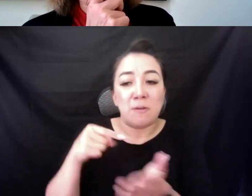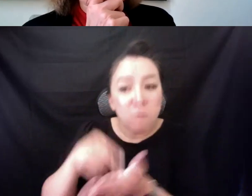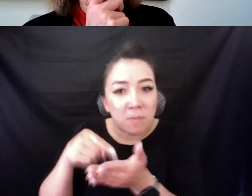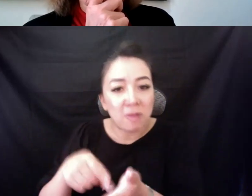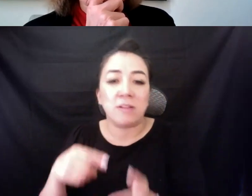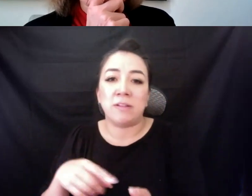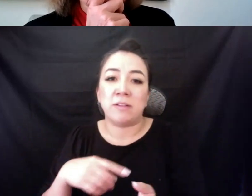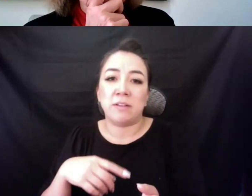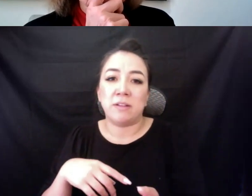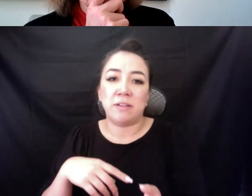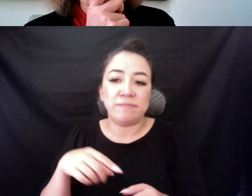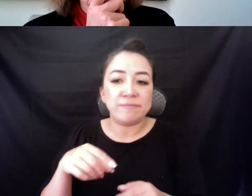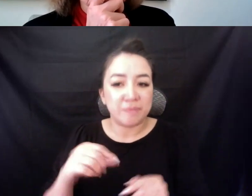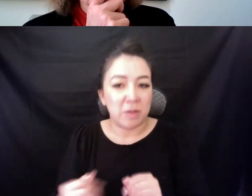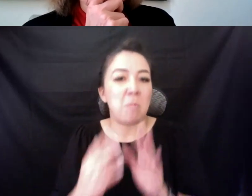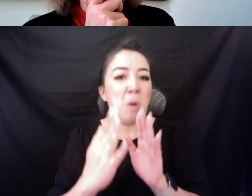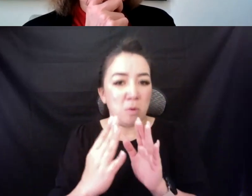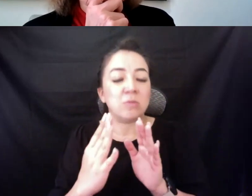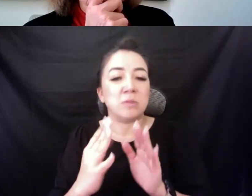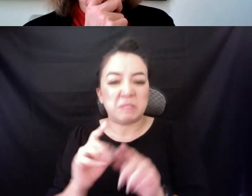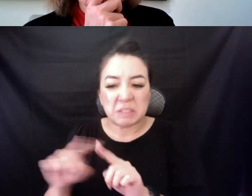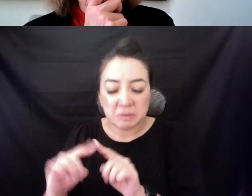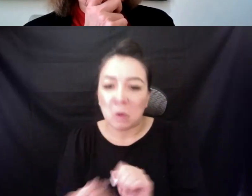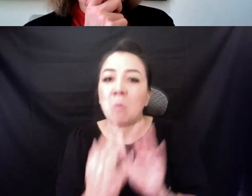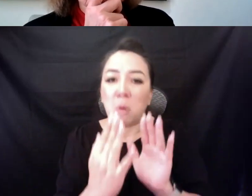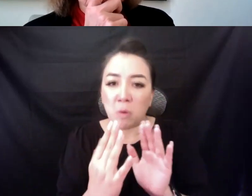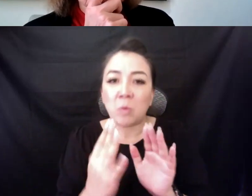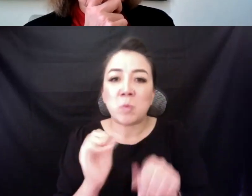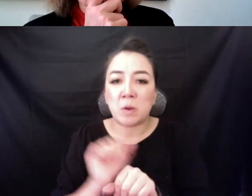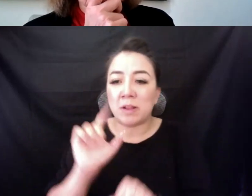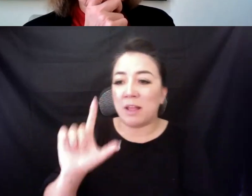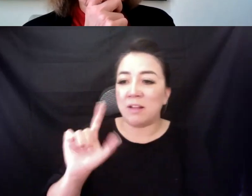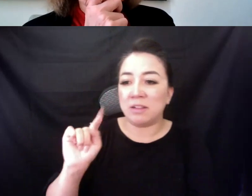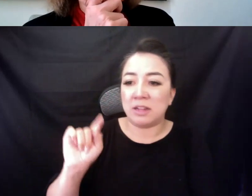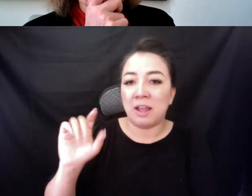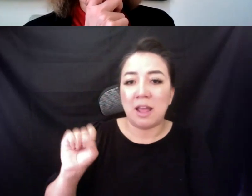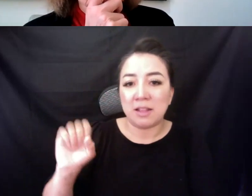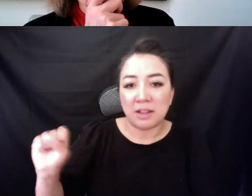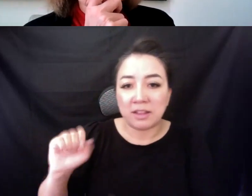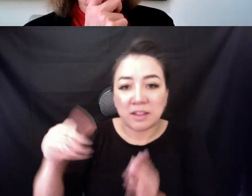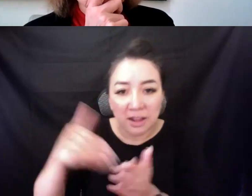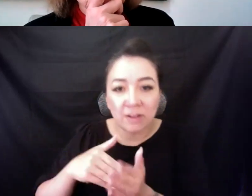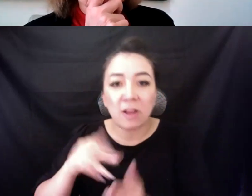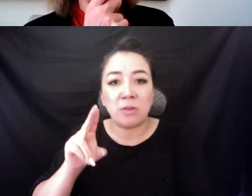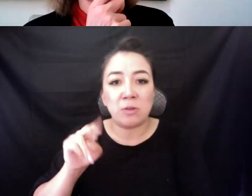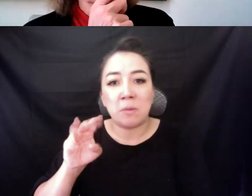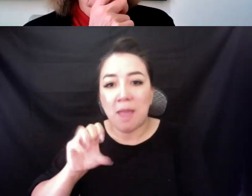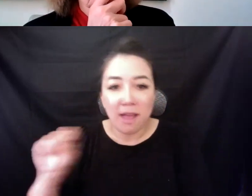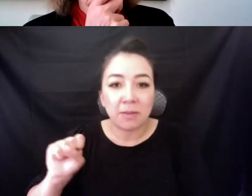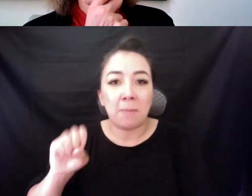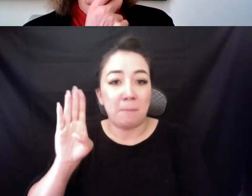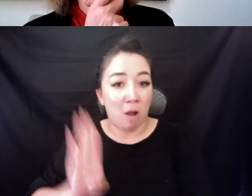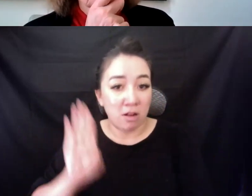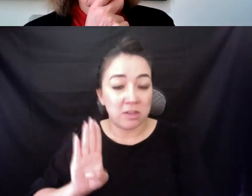of a multi-pronged approach. We're working with the LTSS Center at UMass Boston, led by Mark